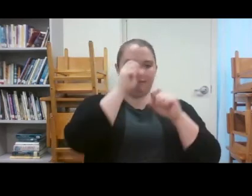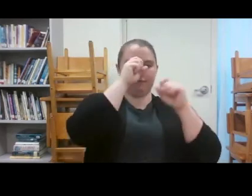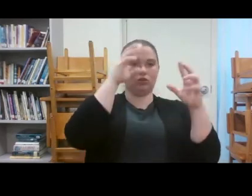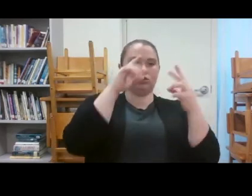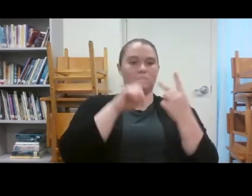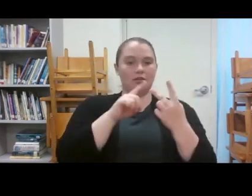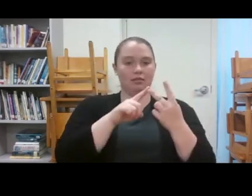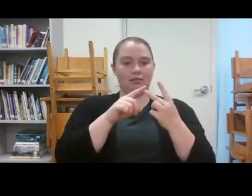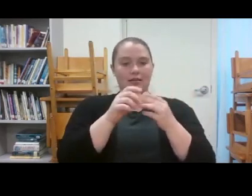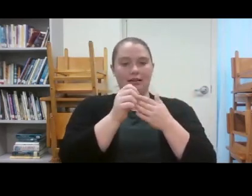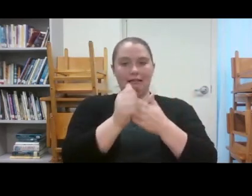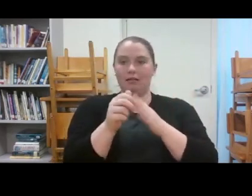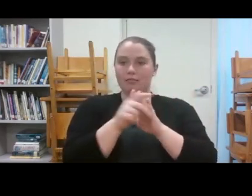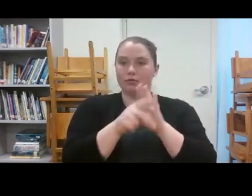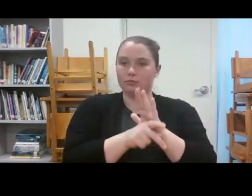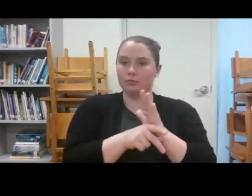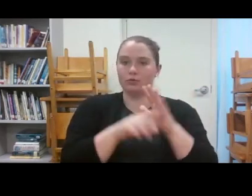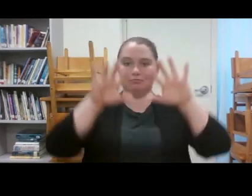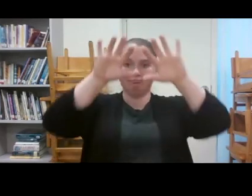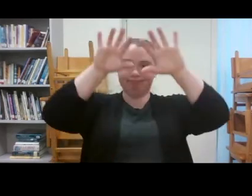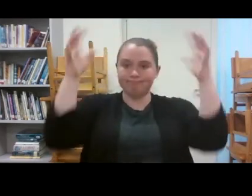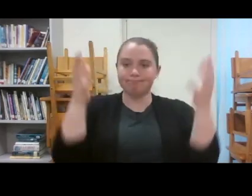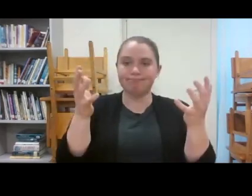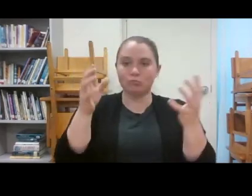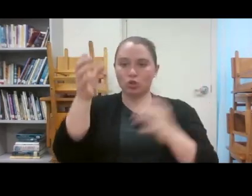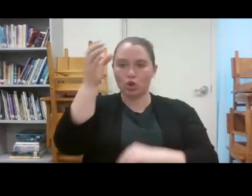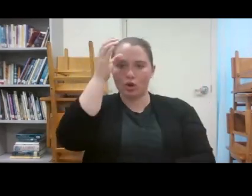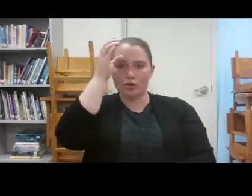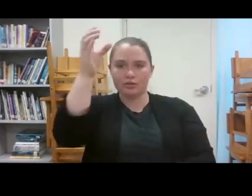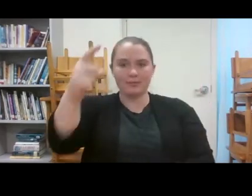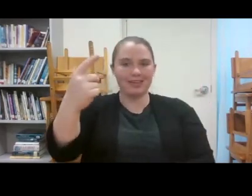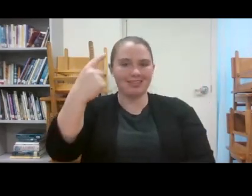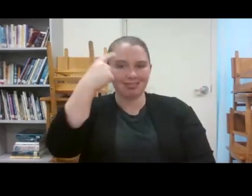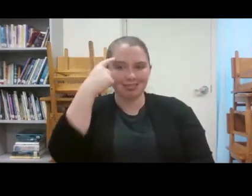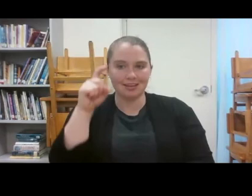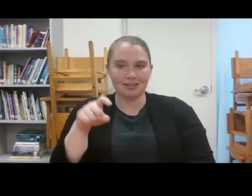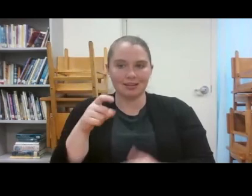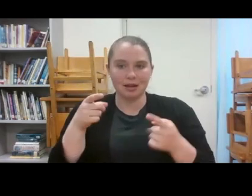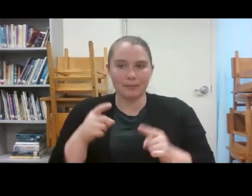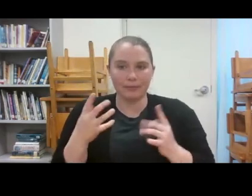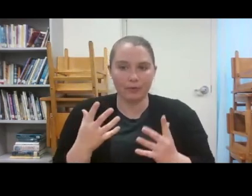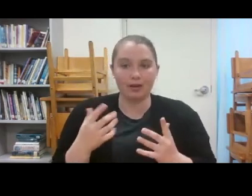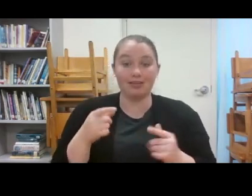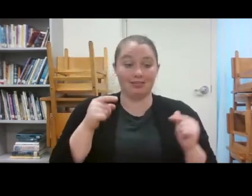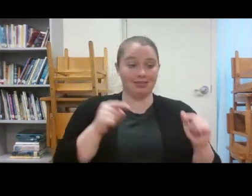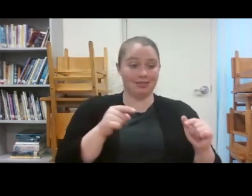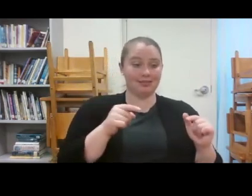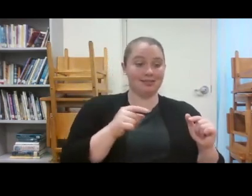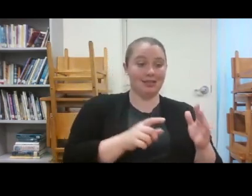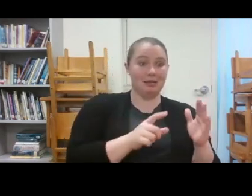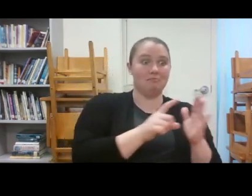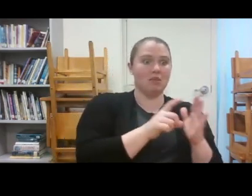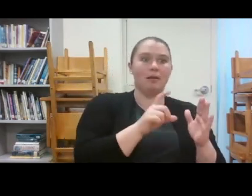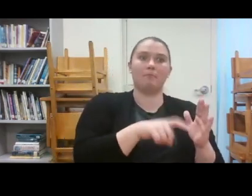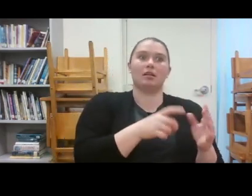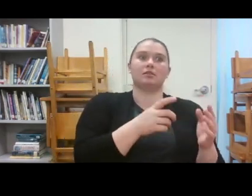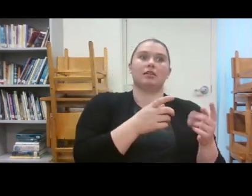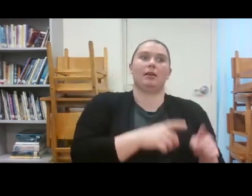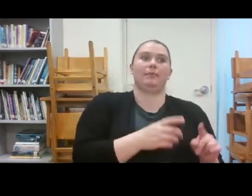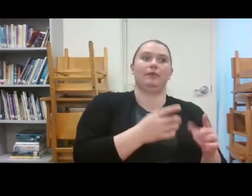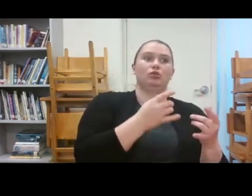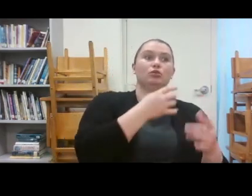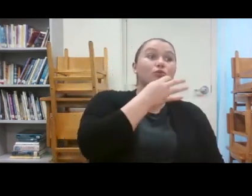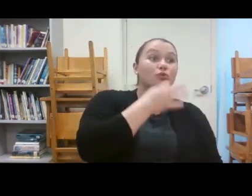principles. This is big picture concept, what we think needs to be done. This is the more immediate side. This is longer term